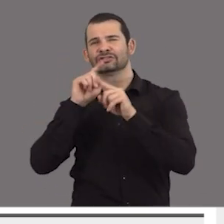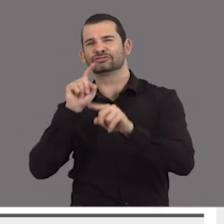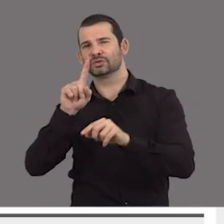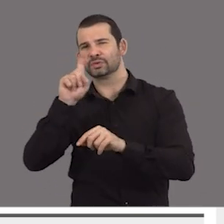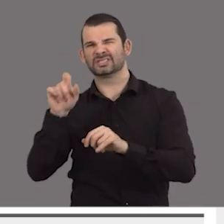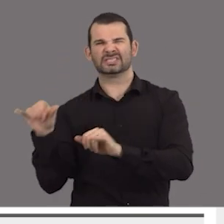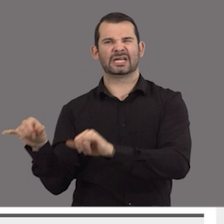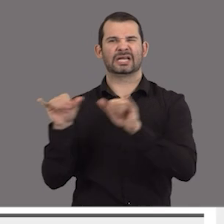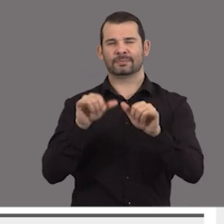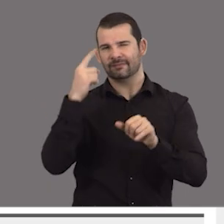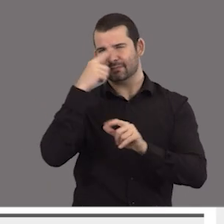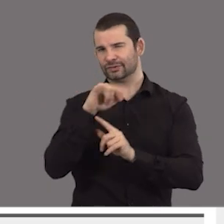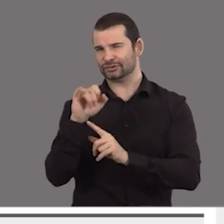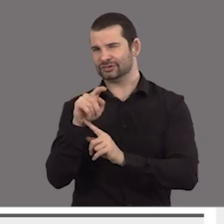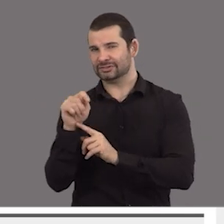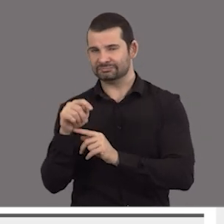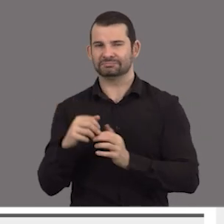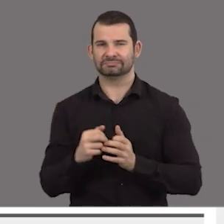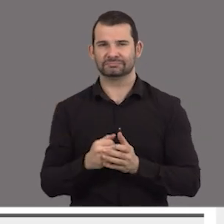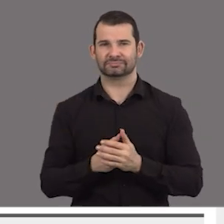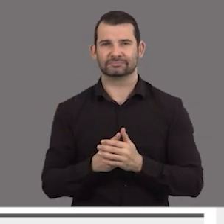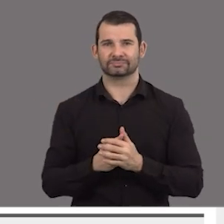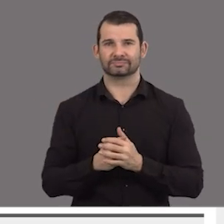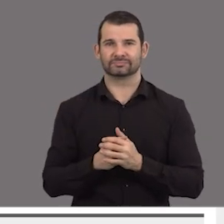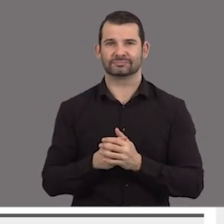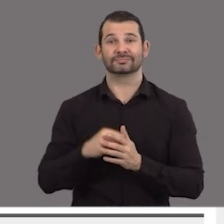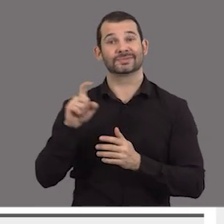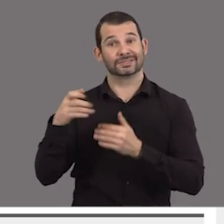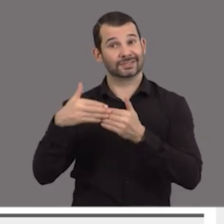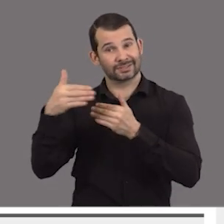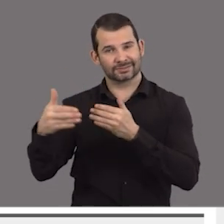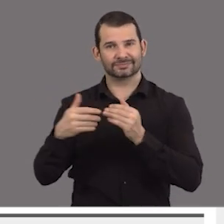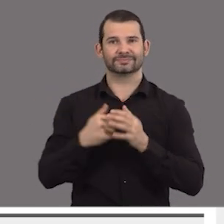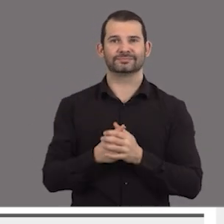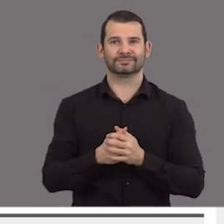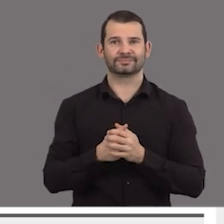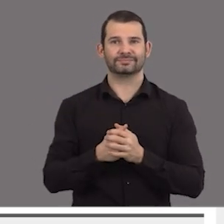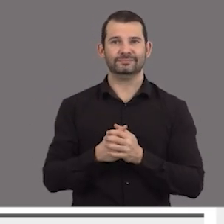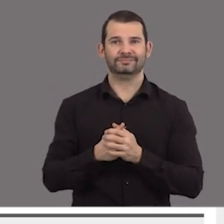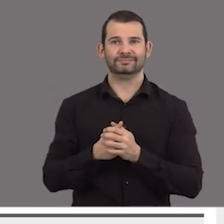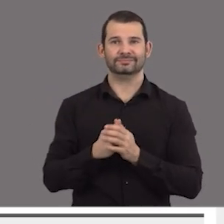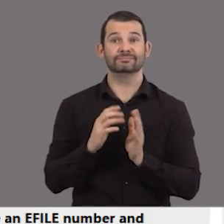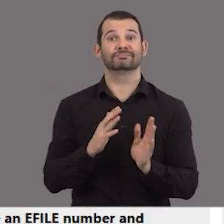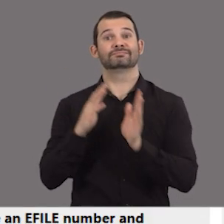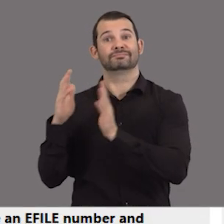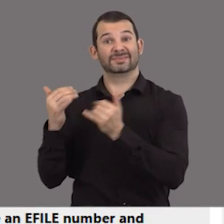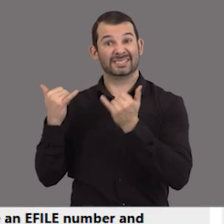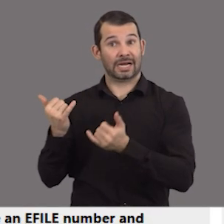the questions the way we did for him. Click Next.